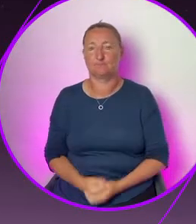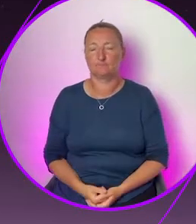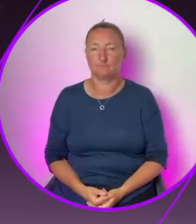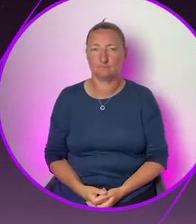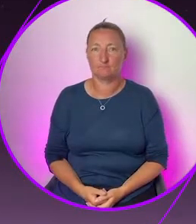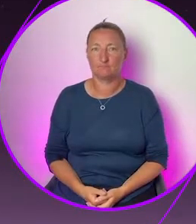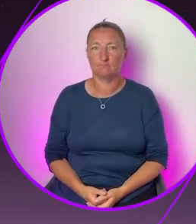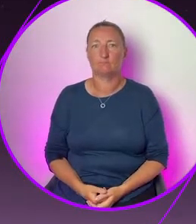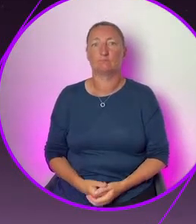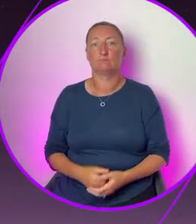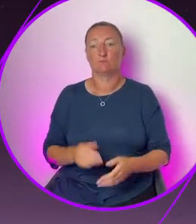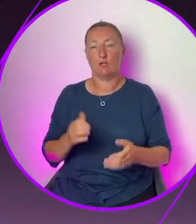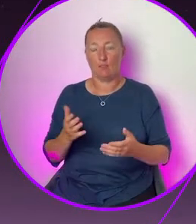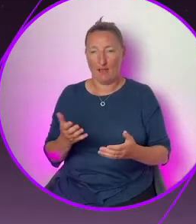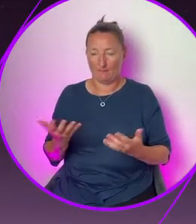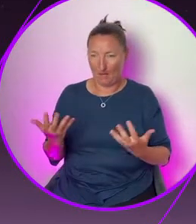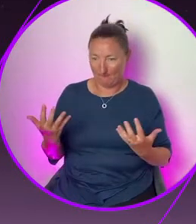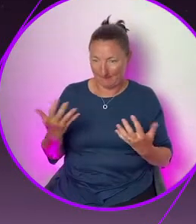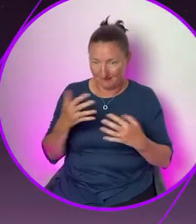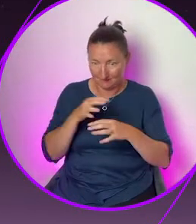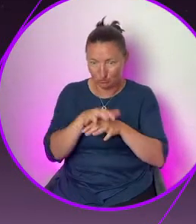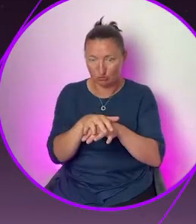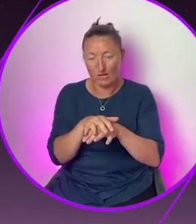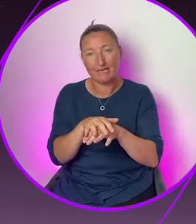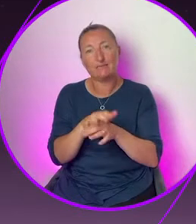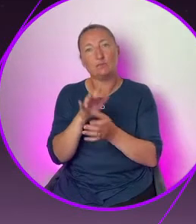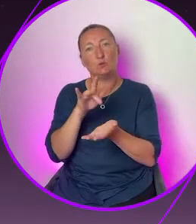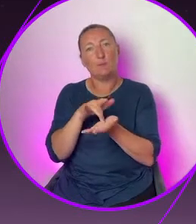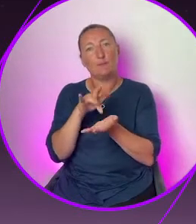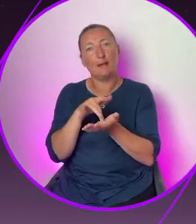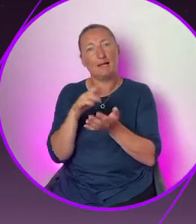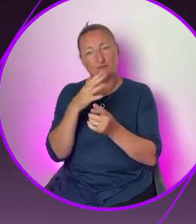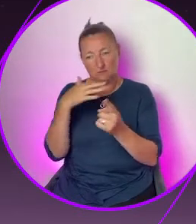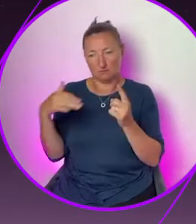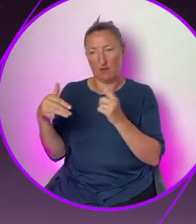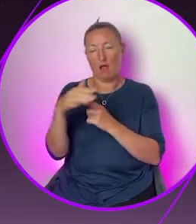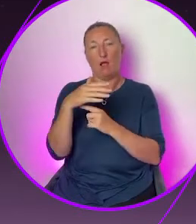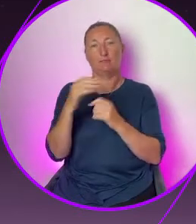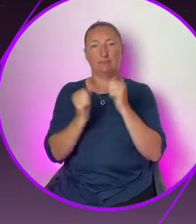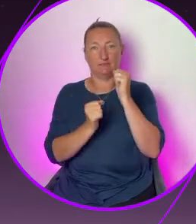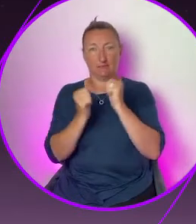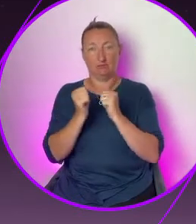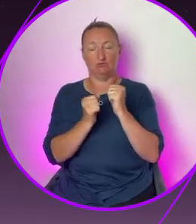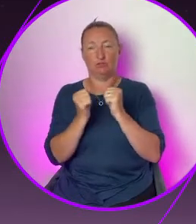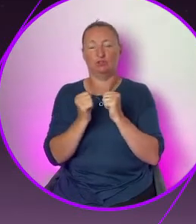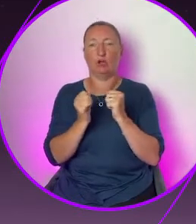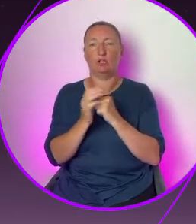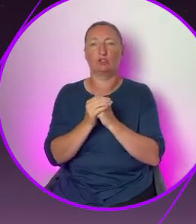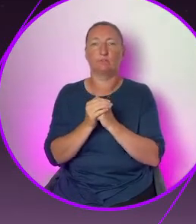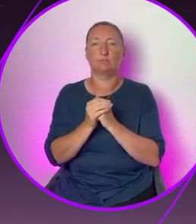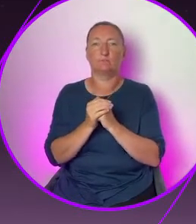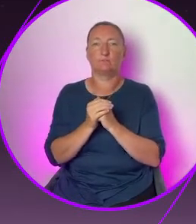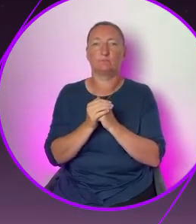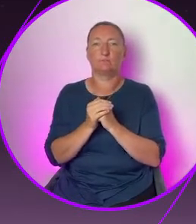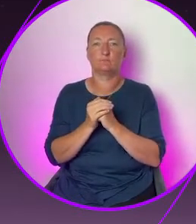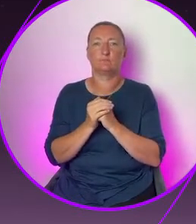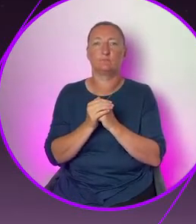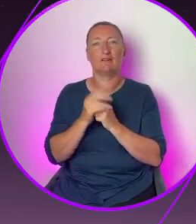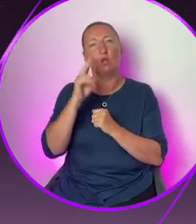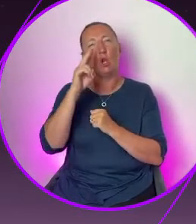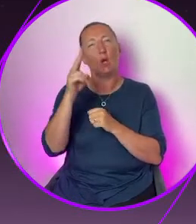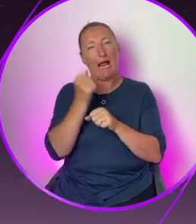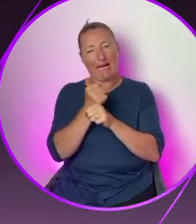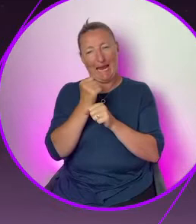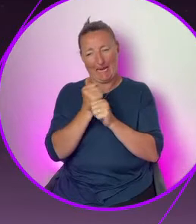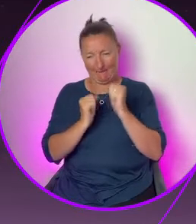being sort of integrated into mainstream societal infrastructure. And then if we go back to the game engine, what's interesting is that